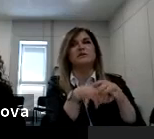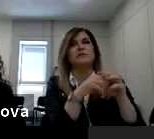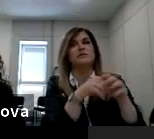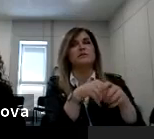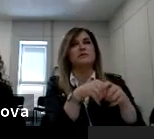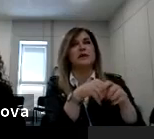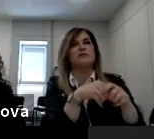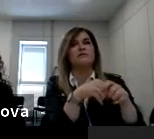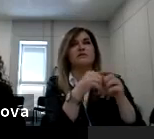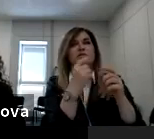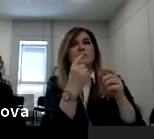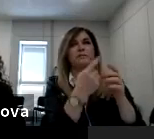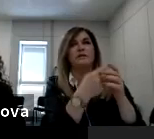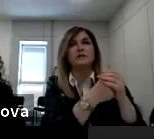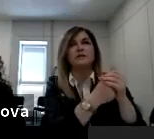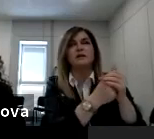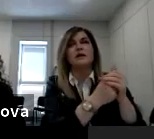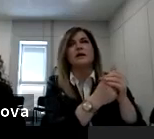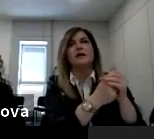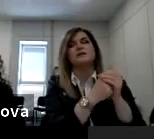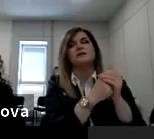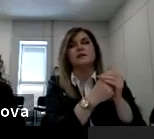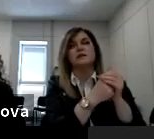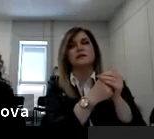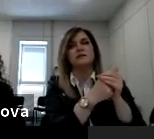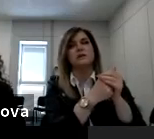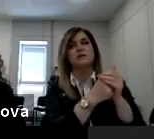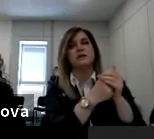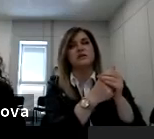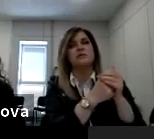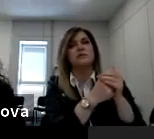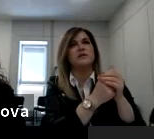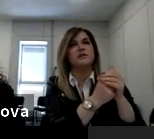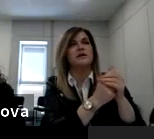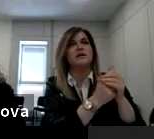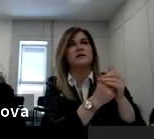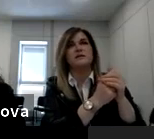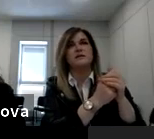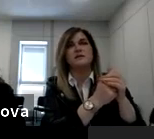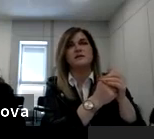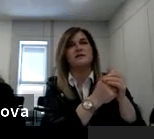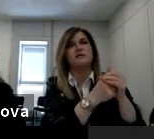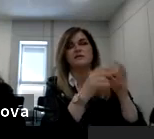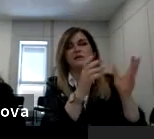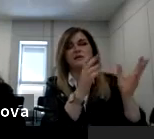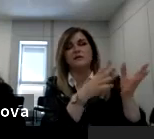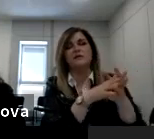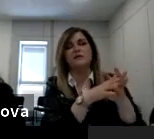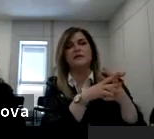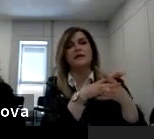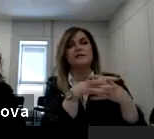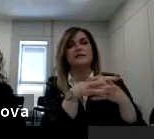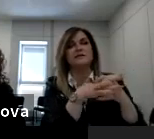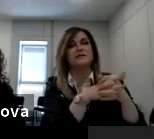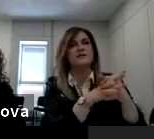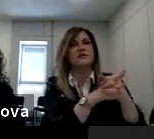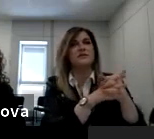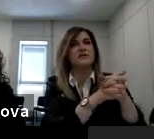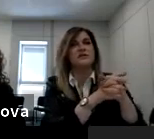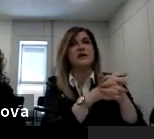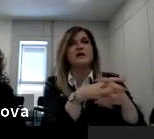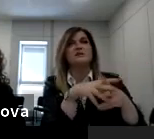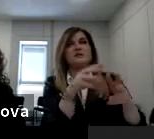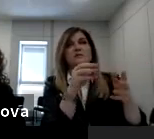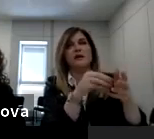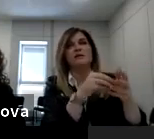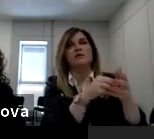and here we also have 1 pixel. It is 6 multi-chip Niche LEDs of the last